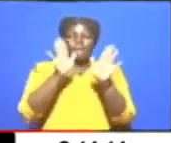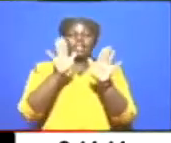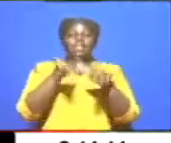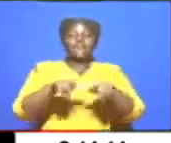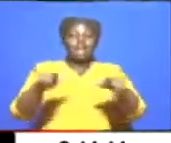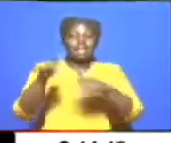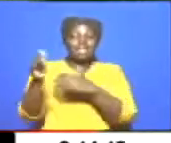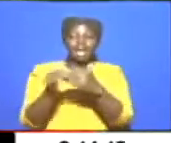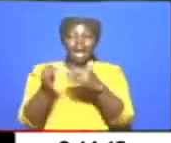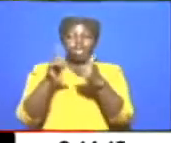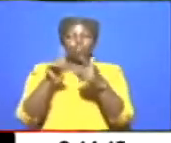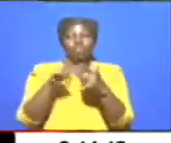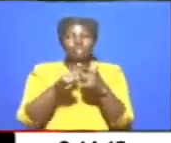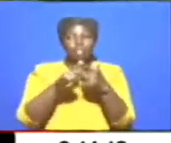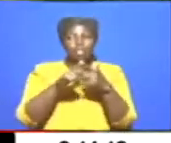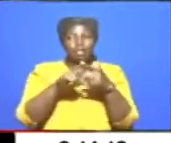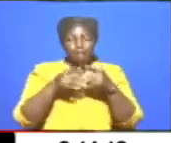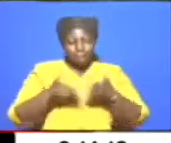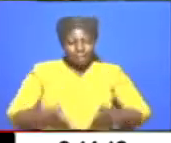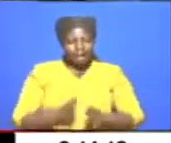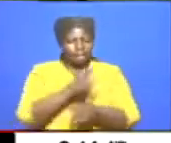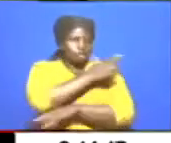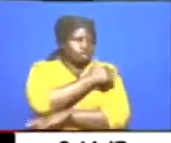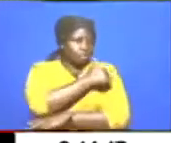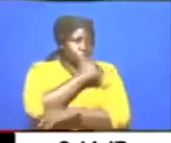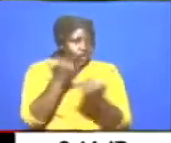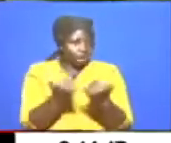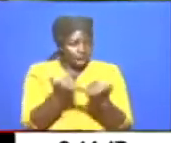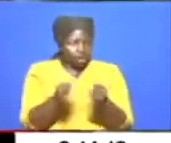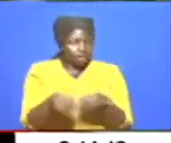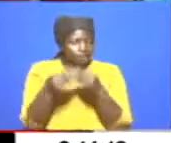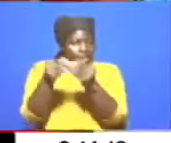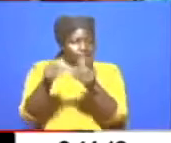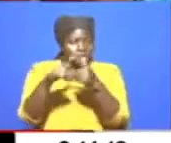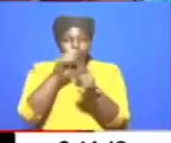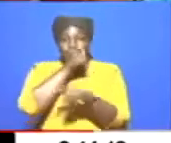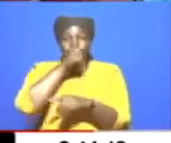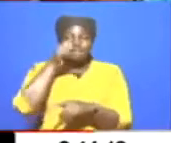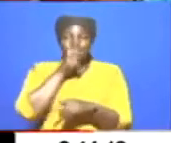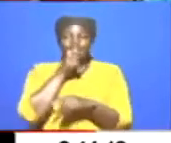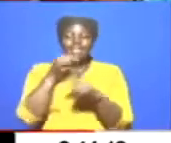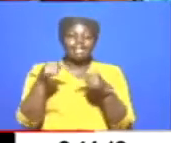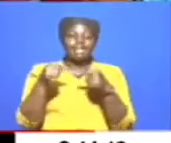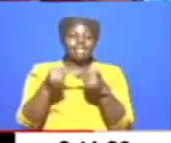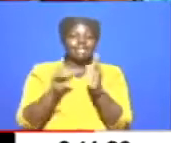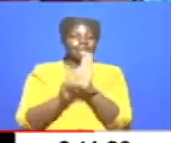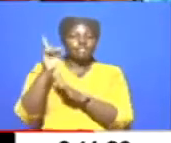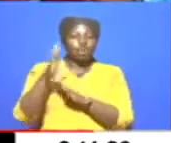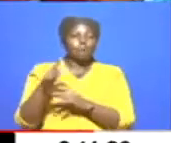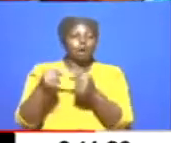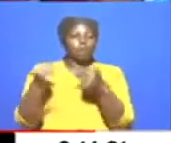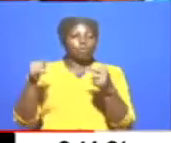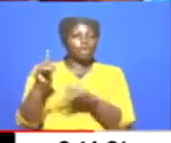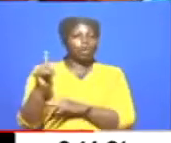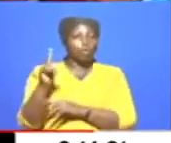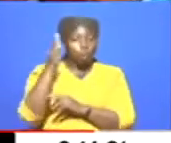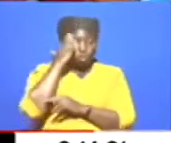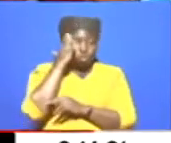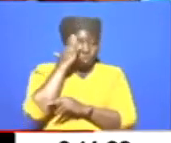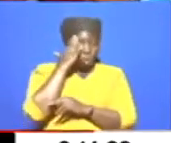hospital had been illegally allocated to private developers. You already know that the staff quarters is a